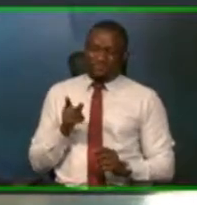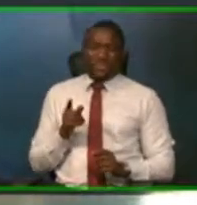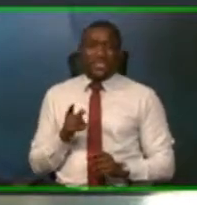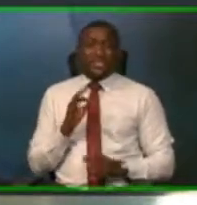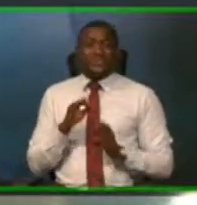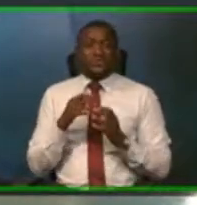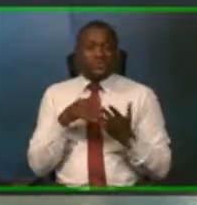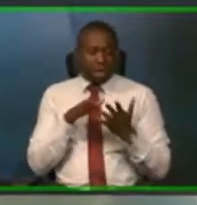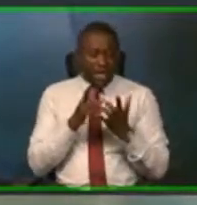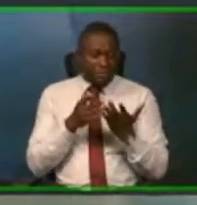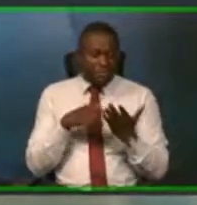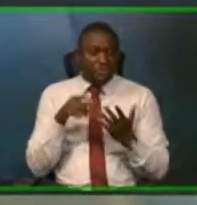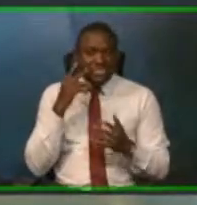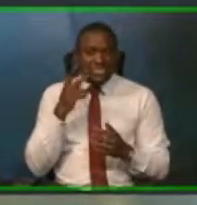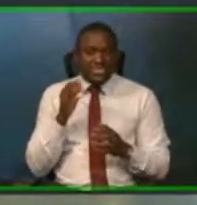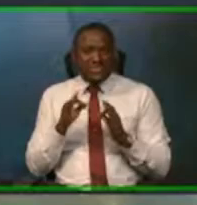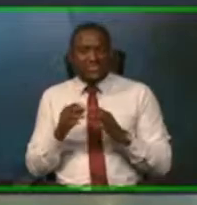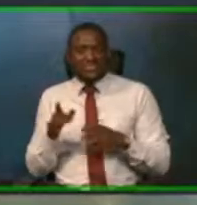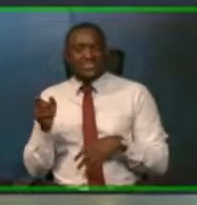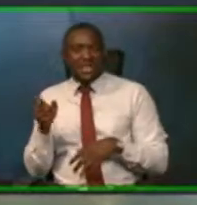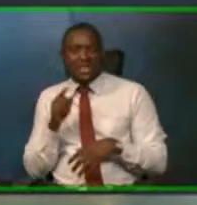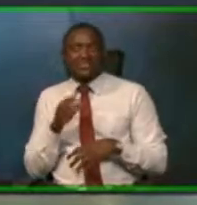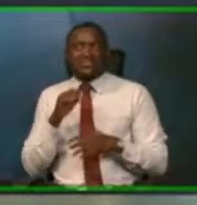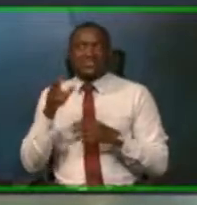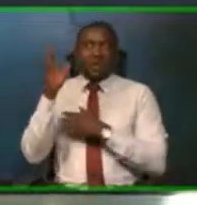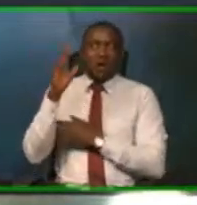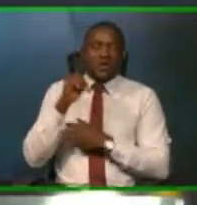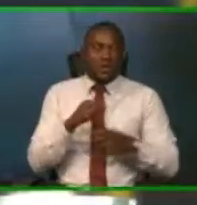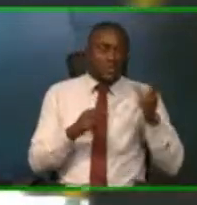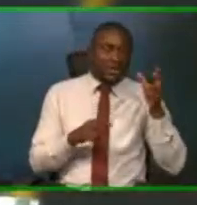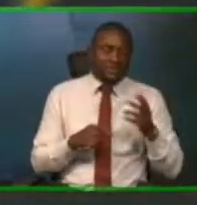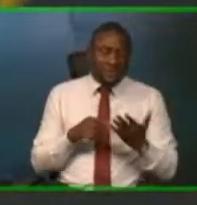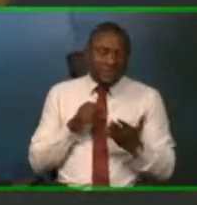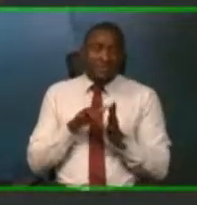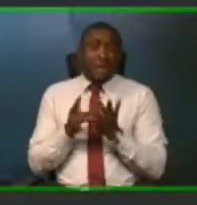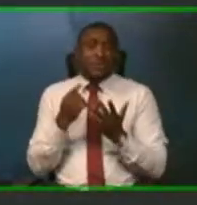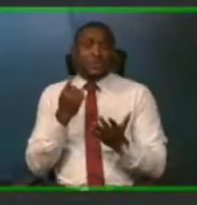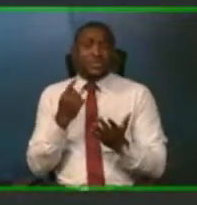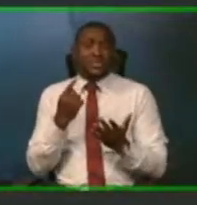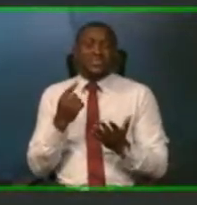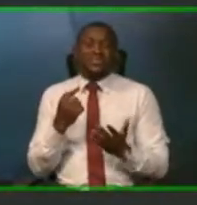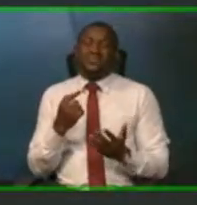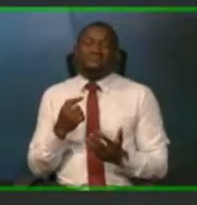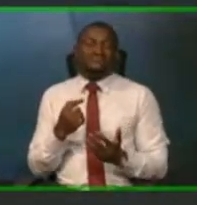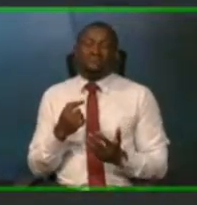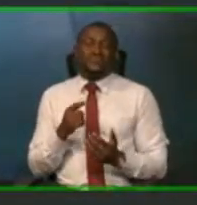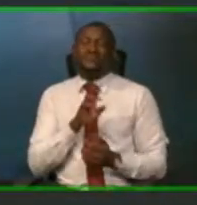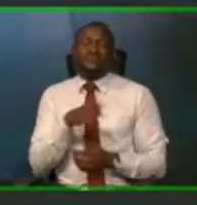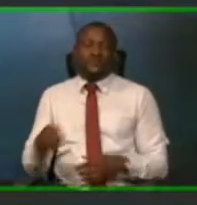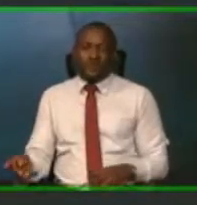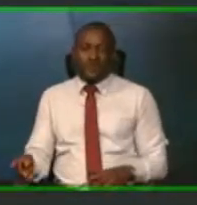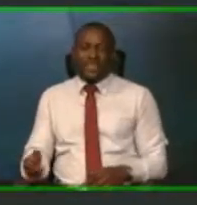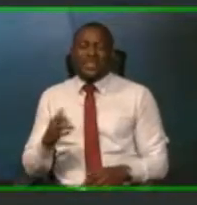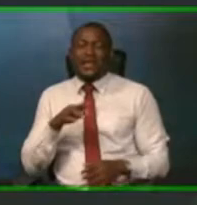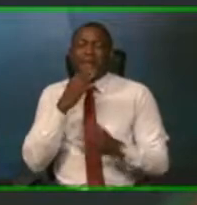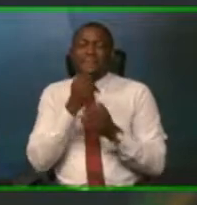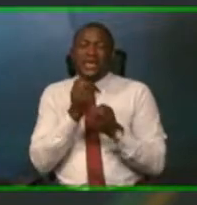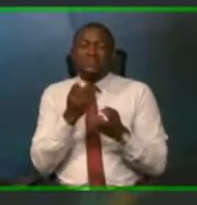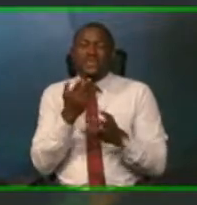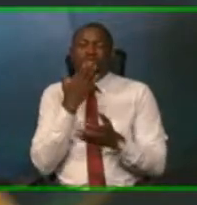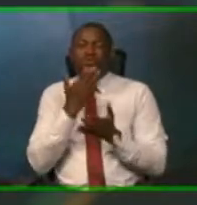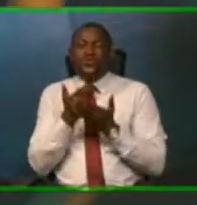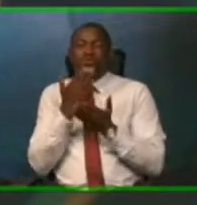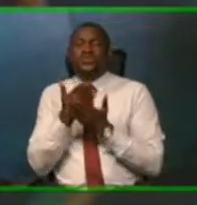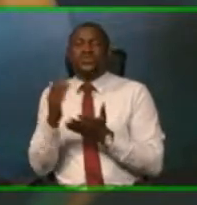God or of the devil, you will fall like a pack of cards. There are many good things that were designed to kill you. Sometimes Satan